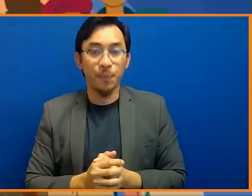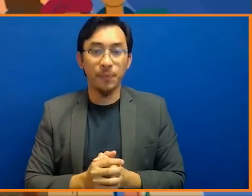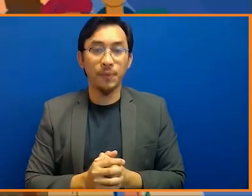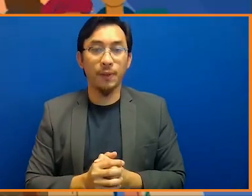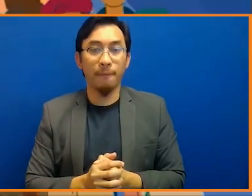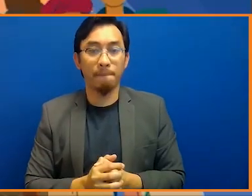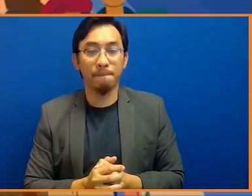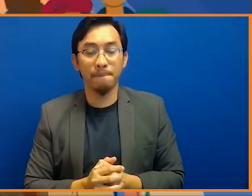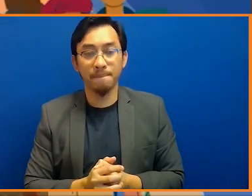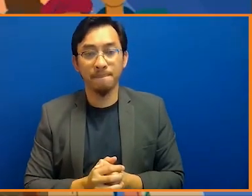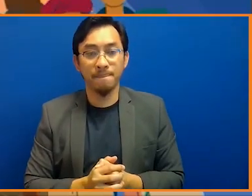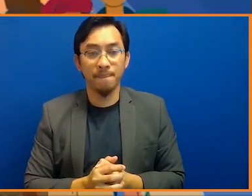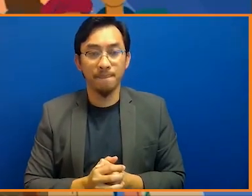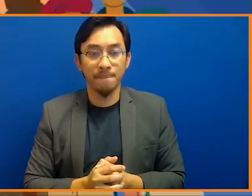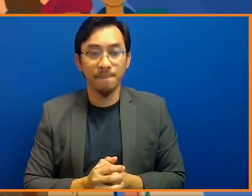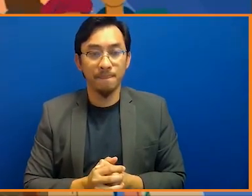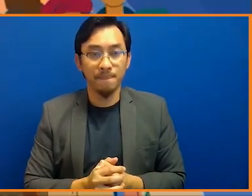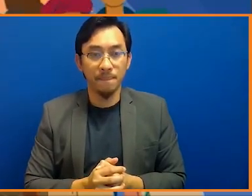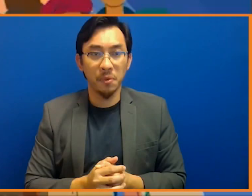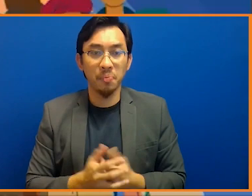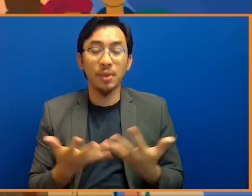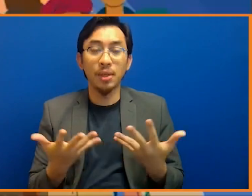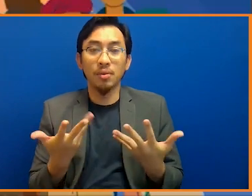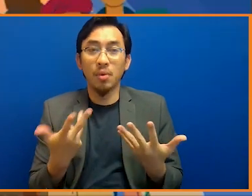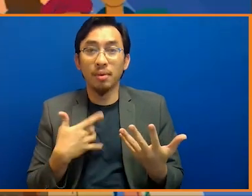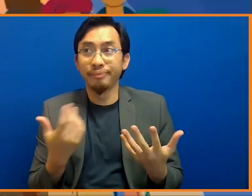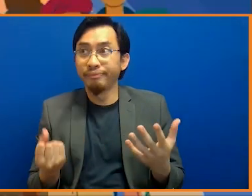kind of routine activities, it's just incidental.